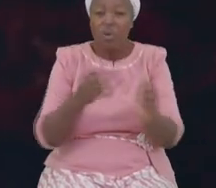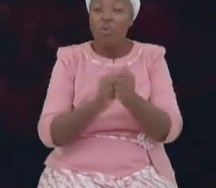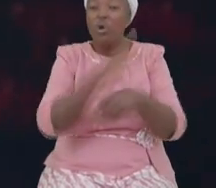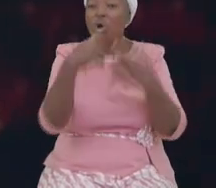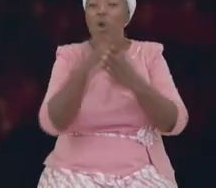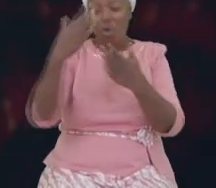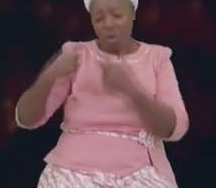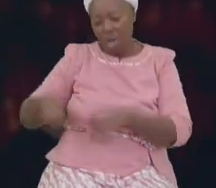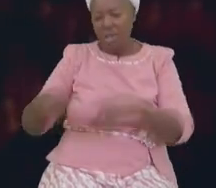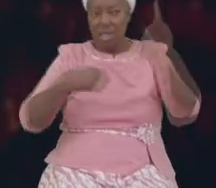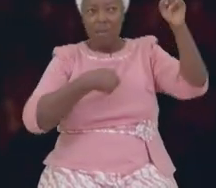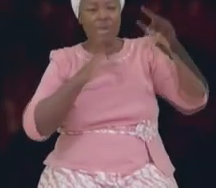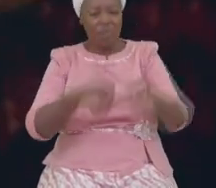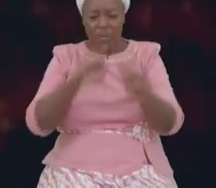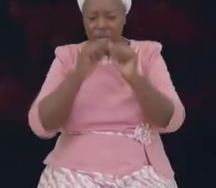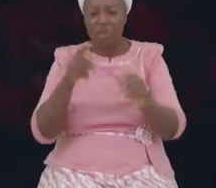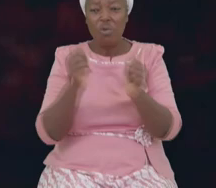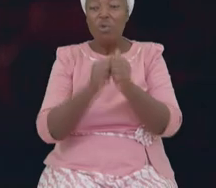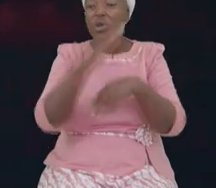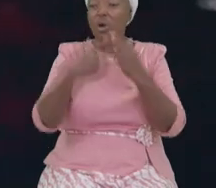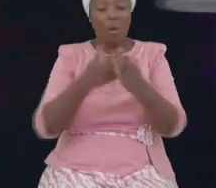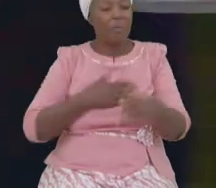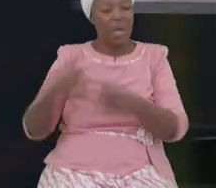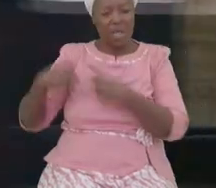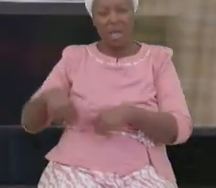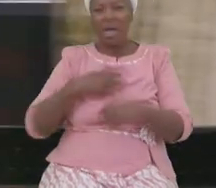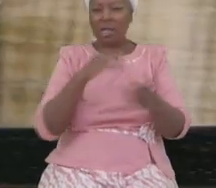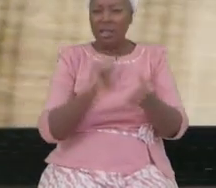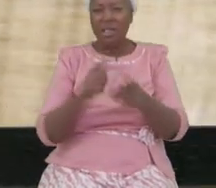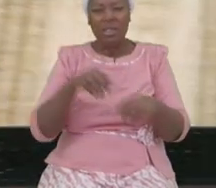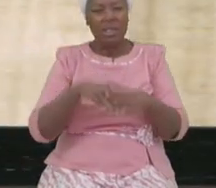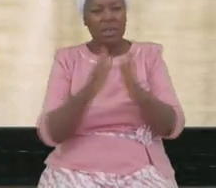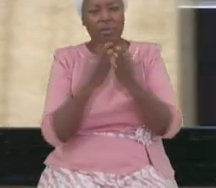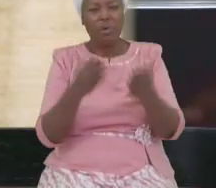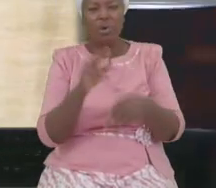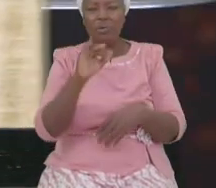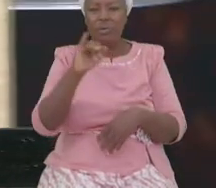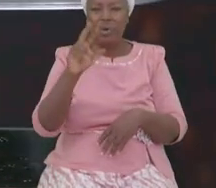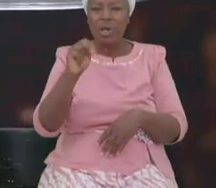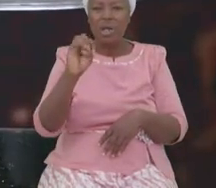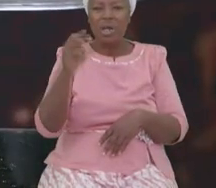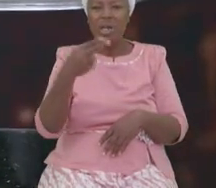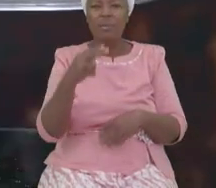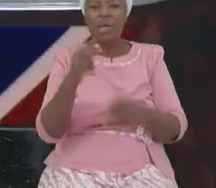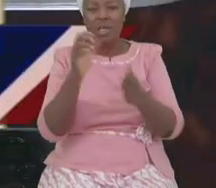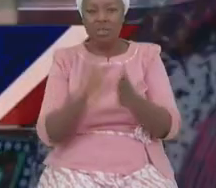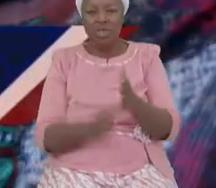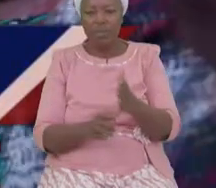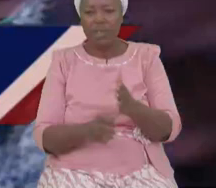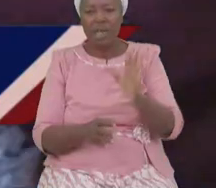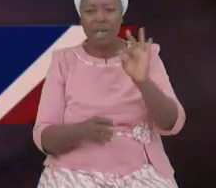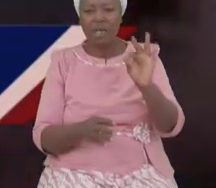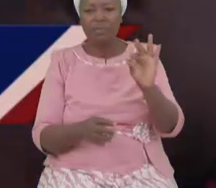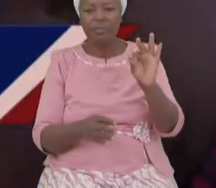heart, I will bless you with my whole heart. That's what he's telling. Look at Nehemiah chapter 9, and I'm reading there